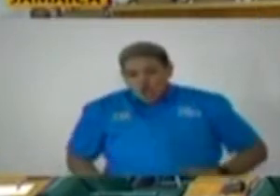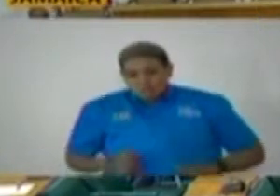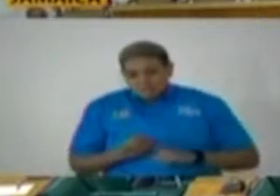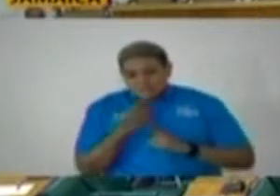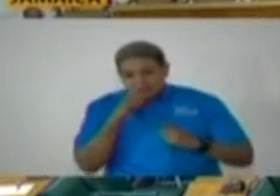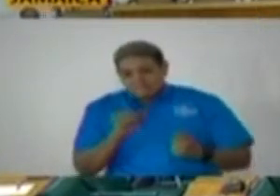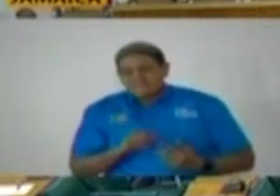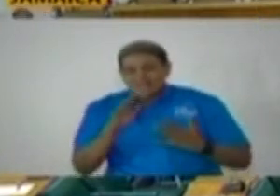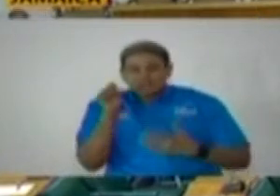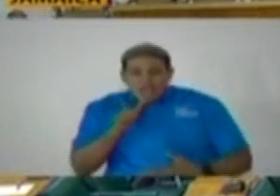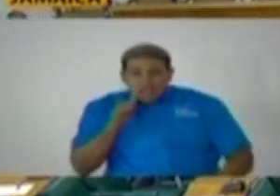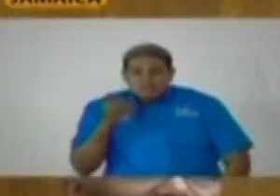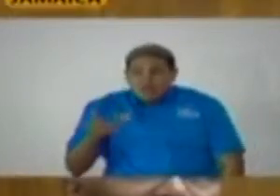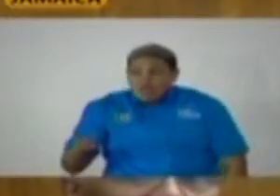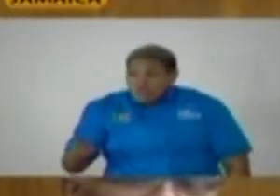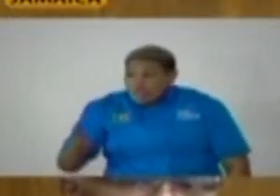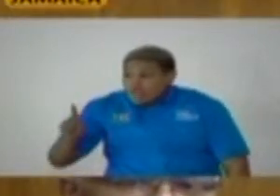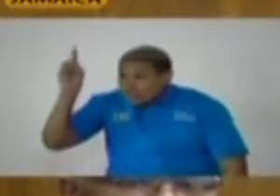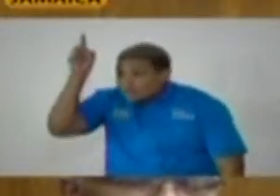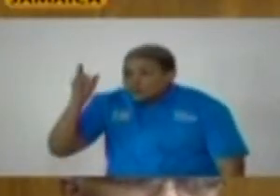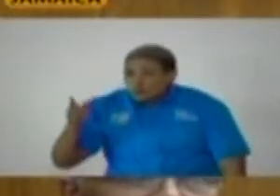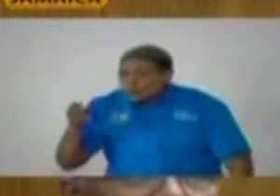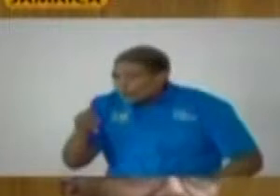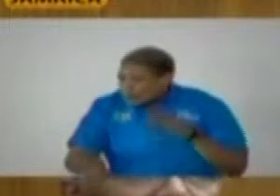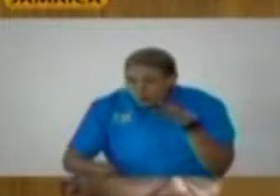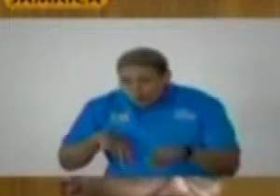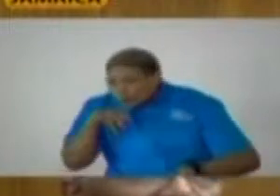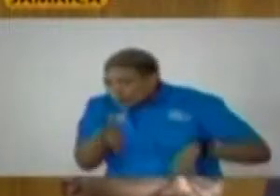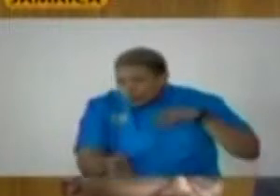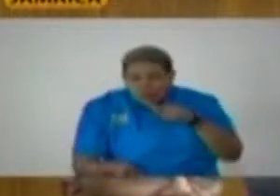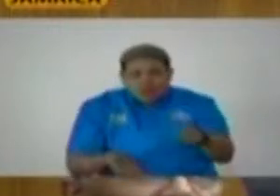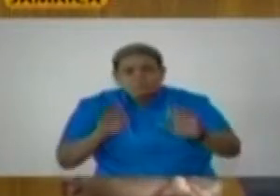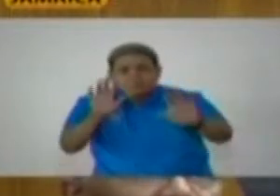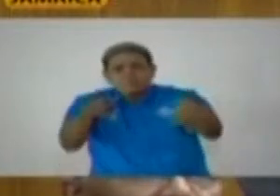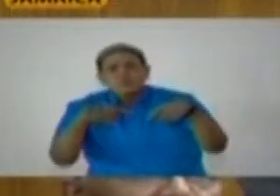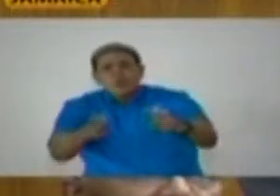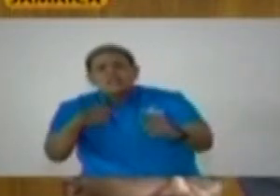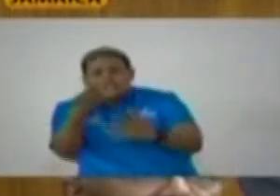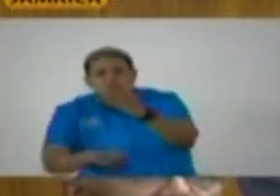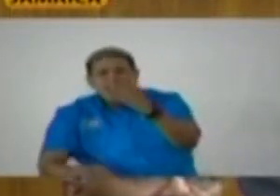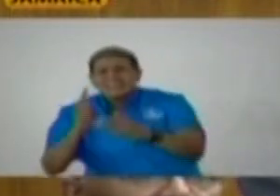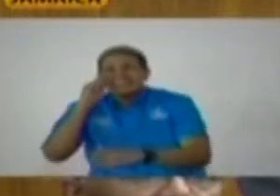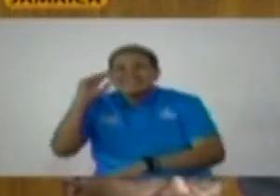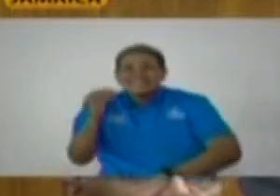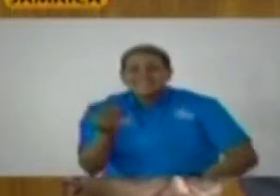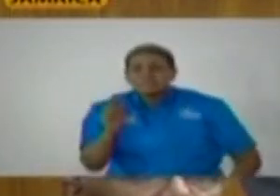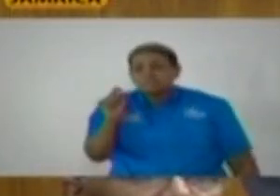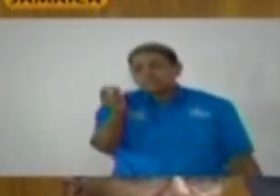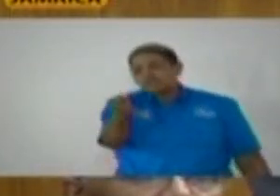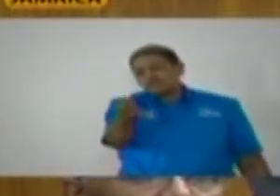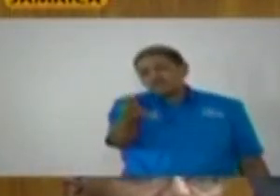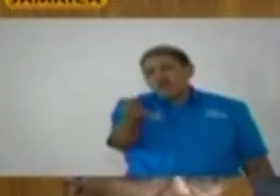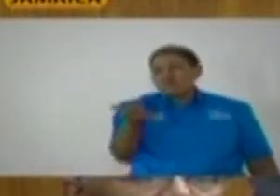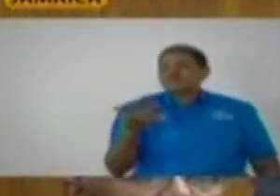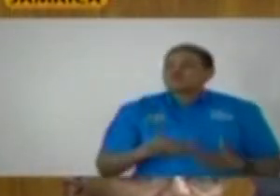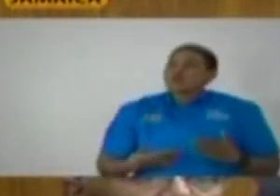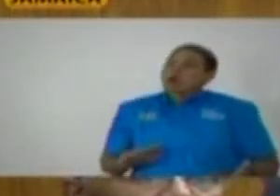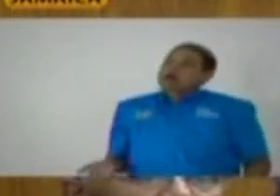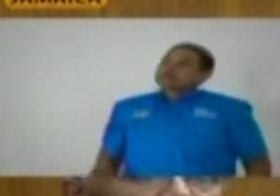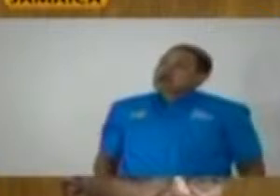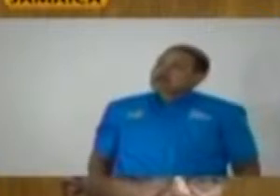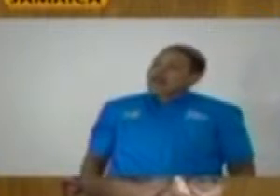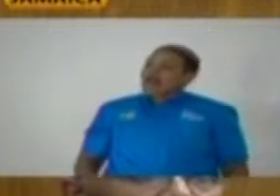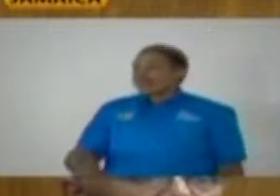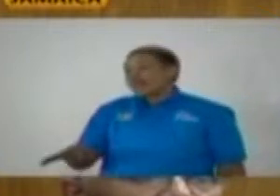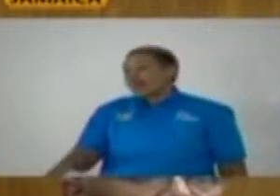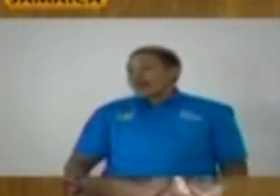facing on an everyday basis. And Madam Speaker, while these prices may seem like a marginal increase to some, what it